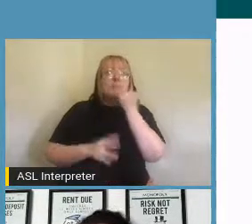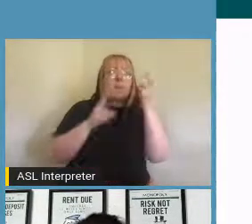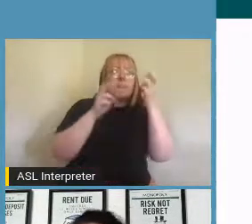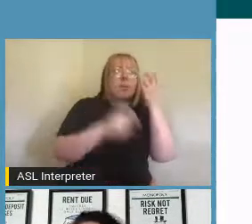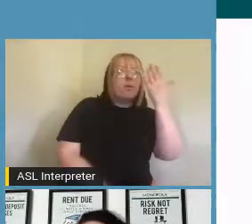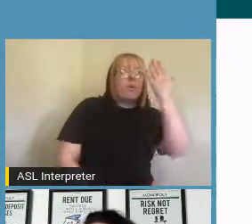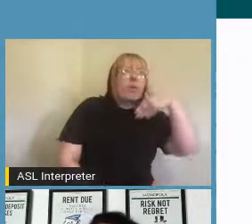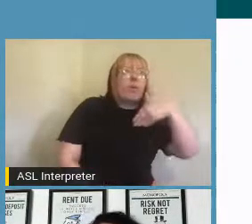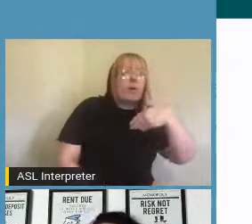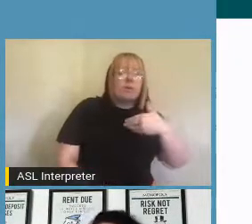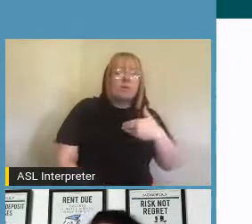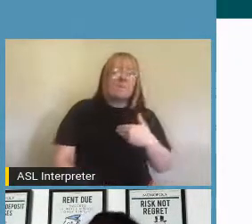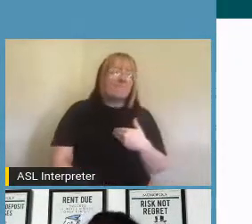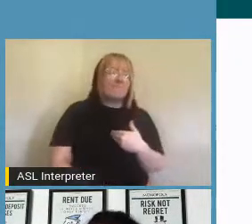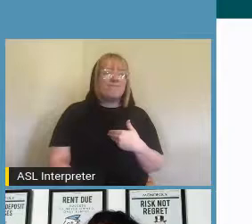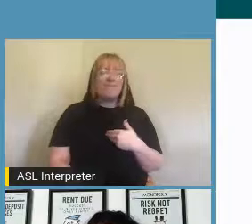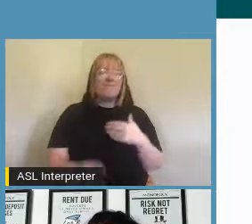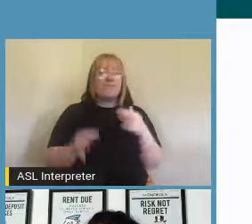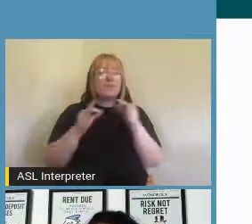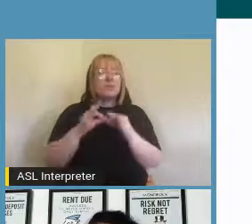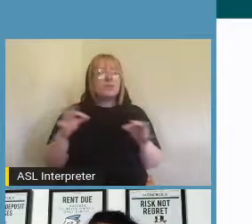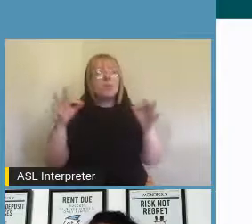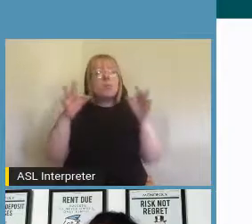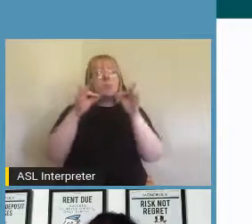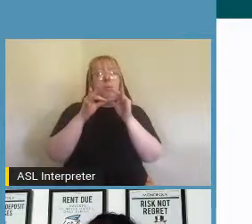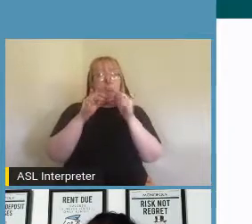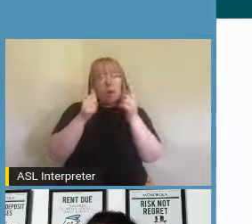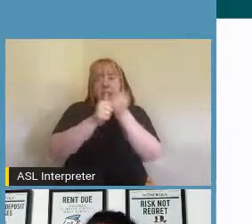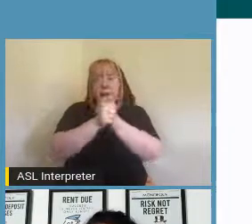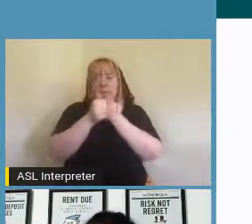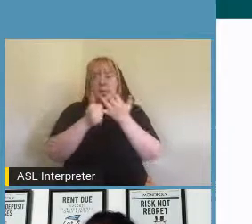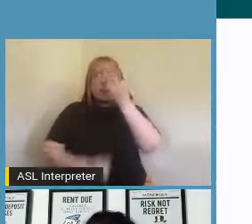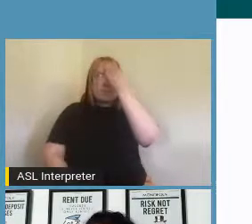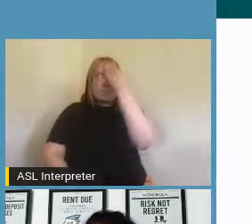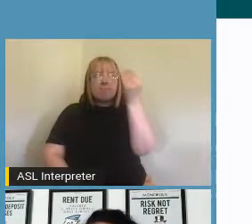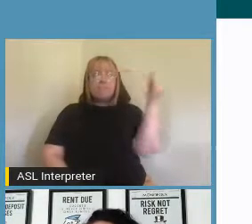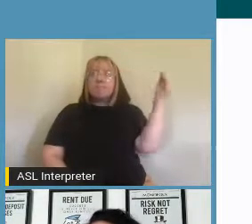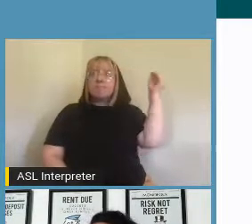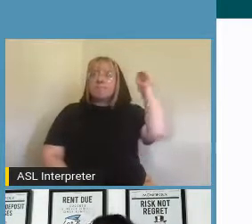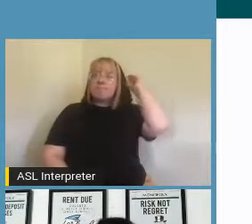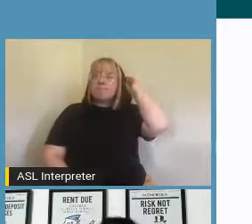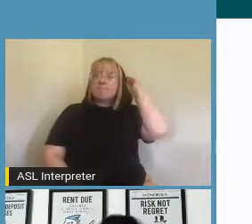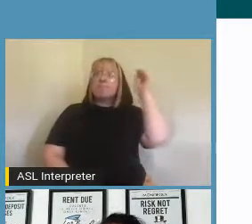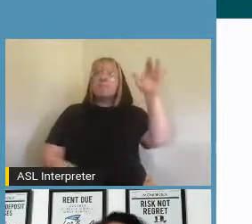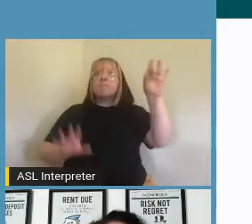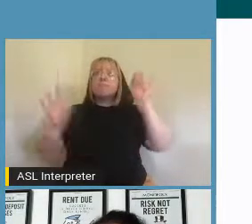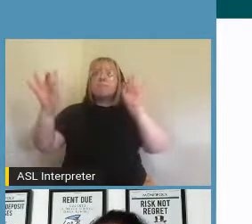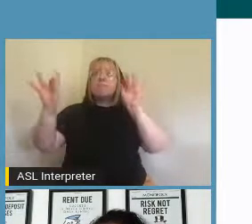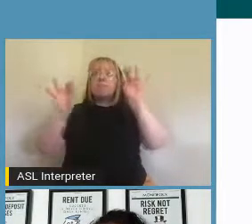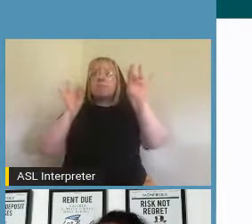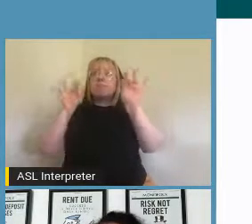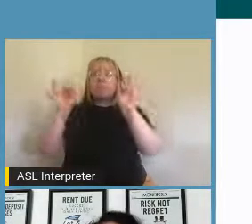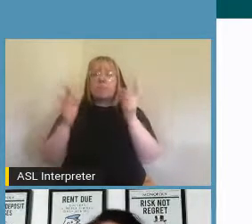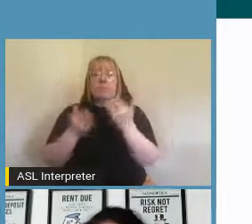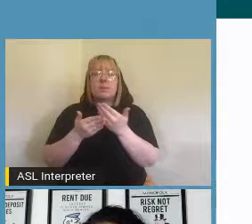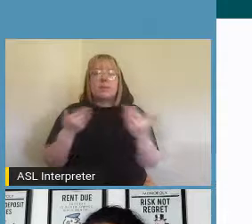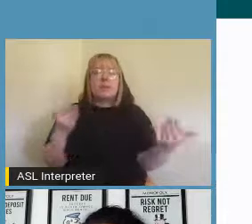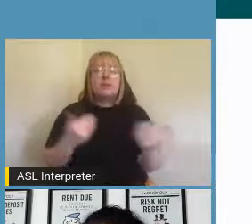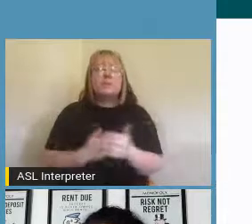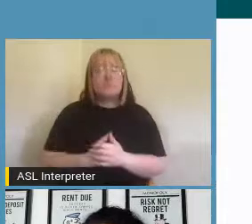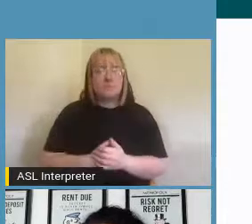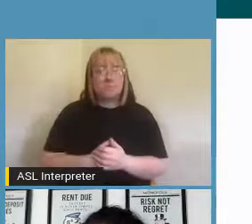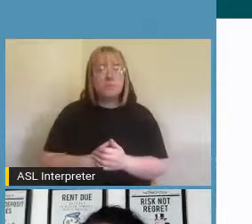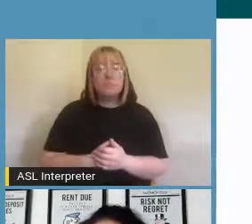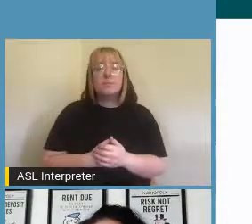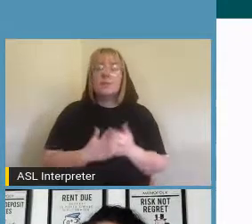This really helps to align multiple stakeholders without having, again, to have invested a whole bunch of time and money in this